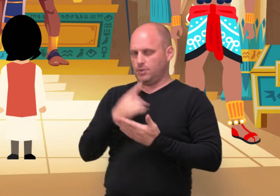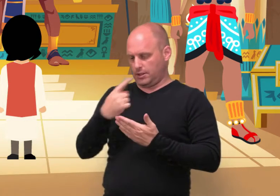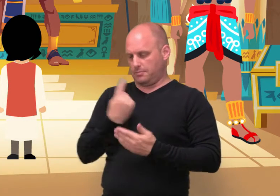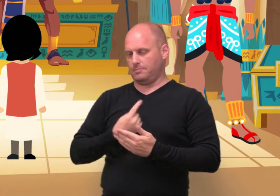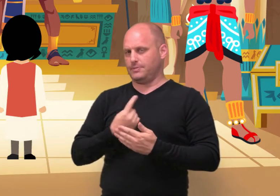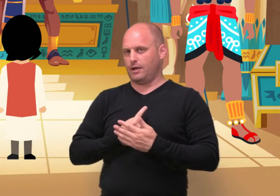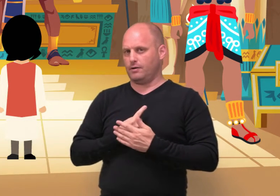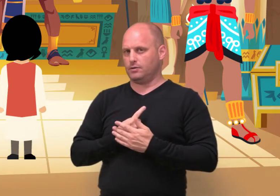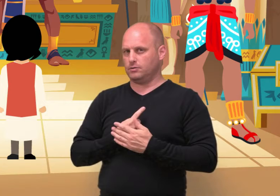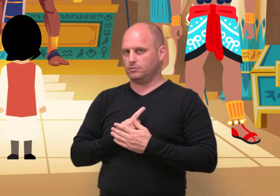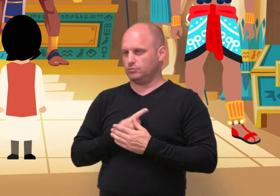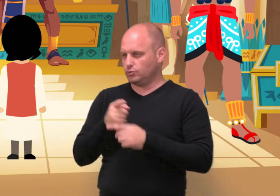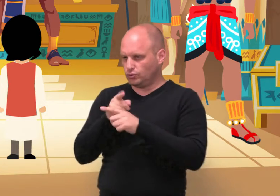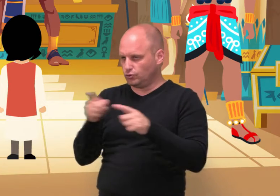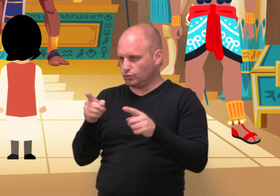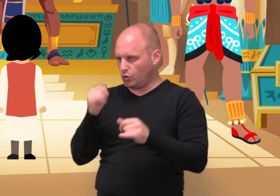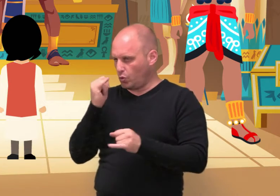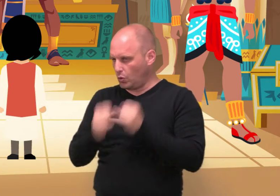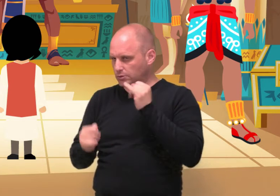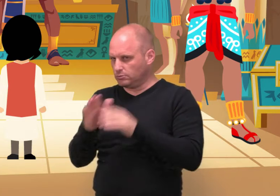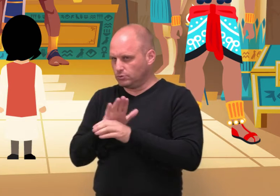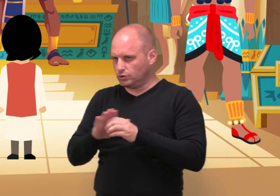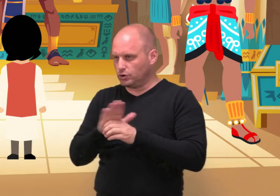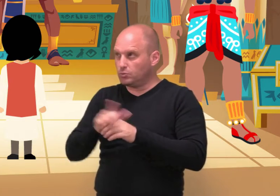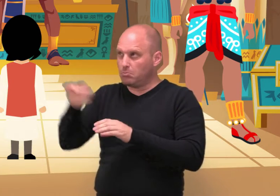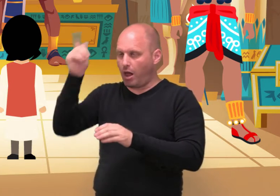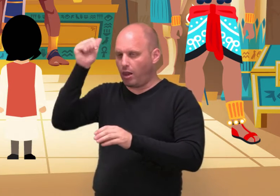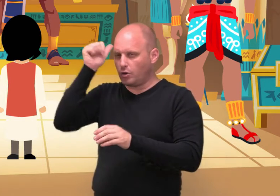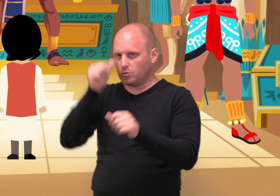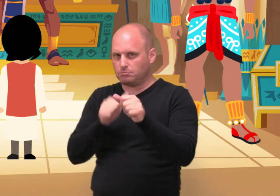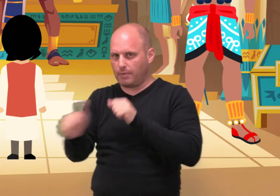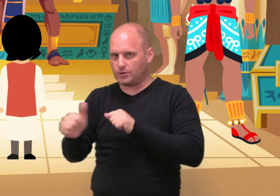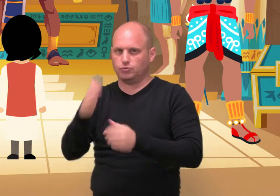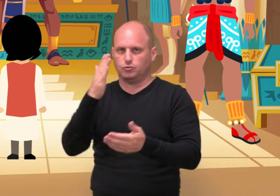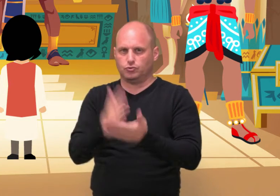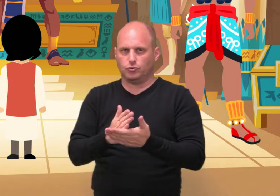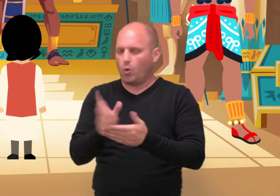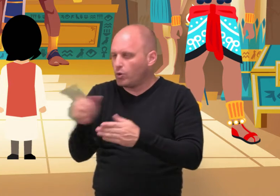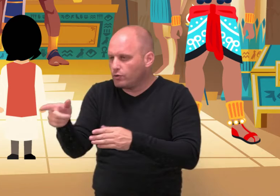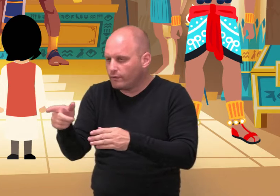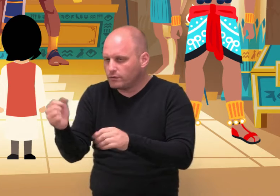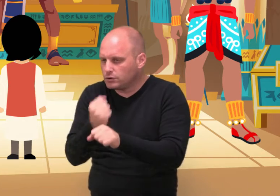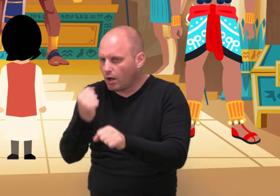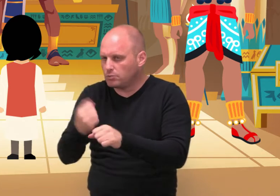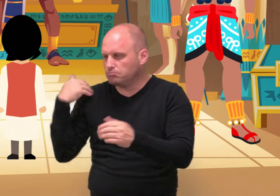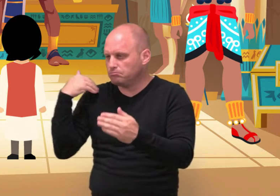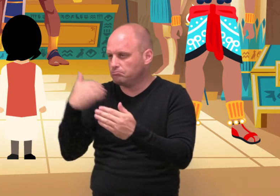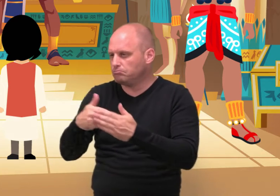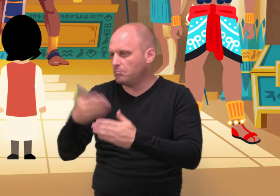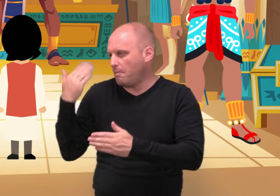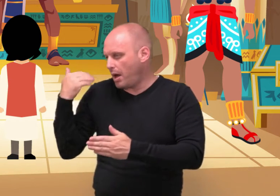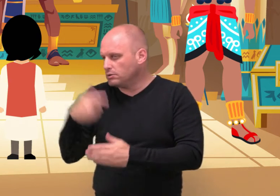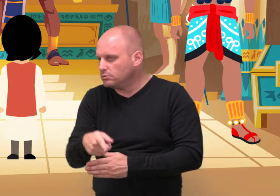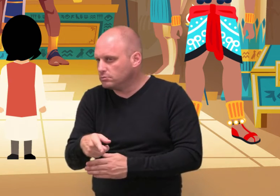are in worst case, and Allah knows best the truth of what you assert." They said, "O ruler of the